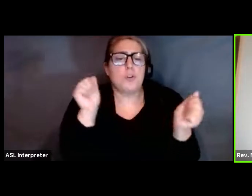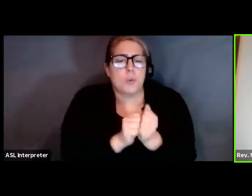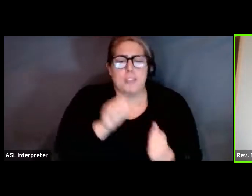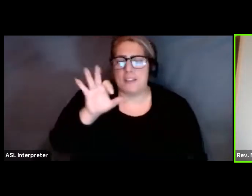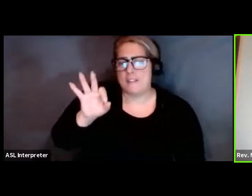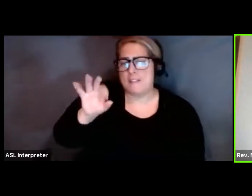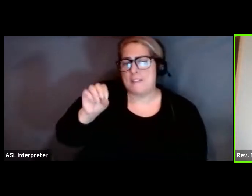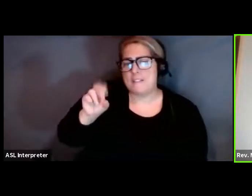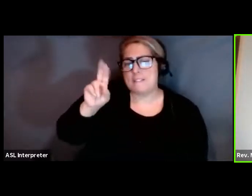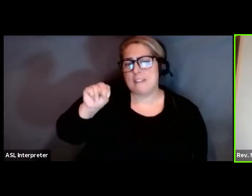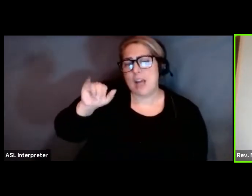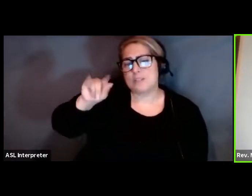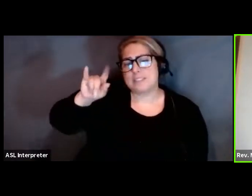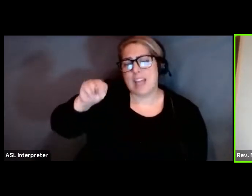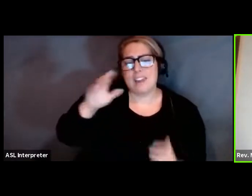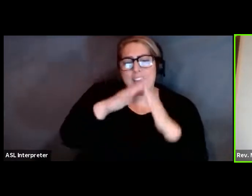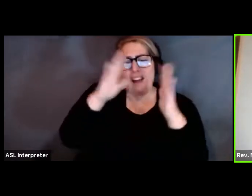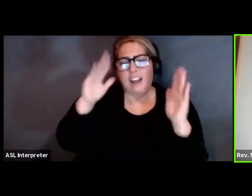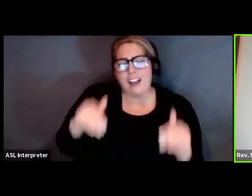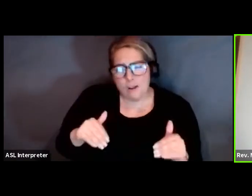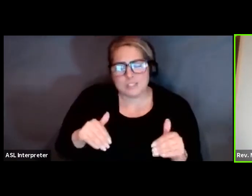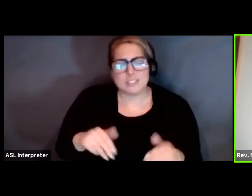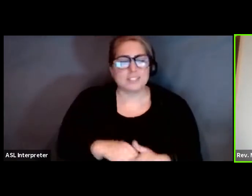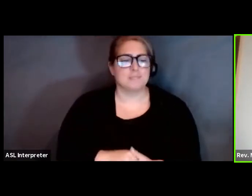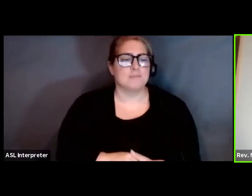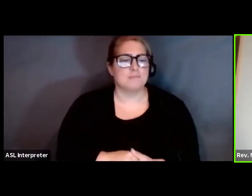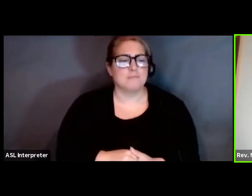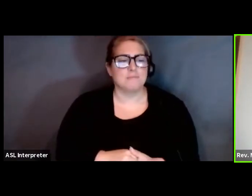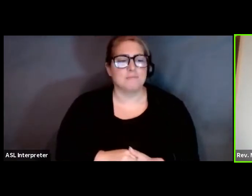And now an opening prayer.